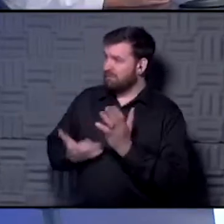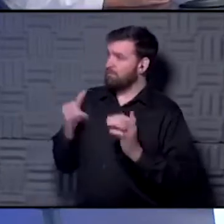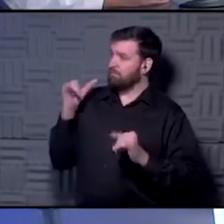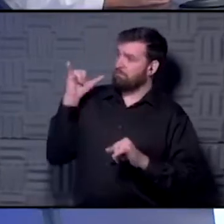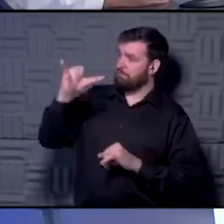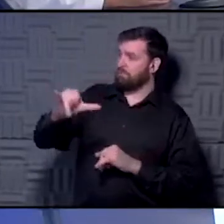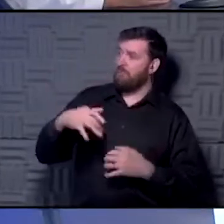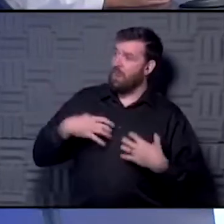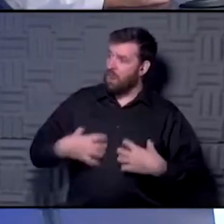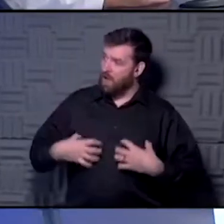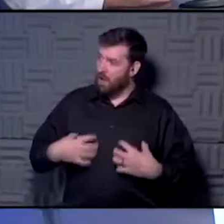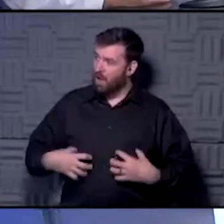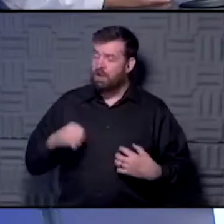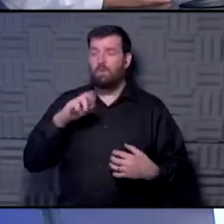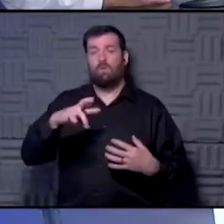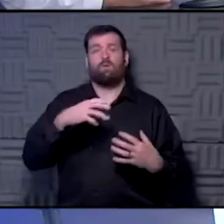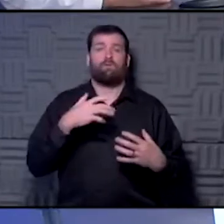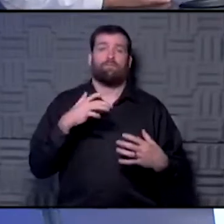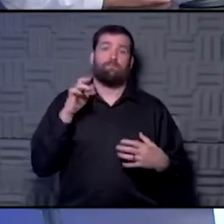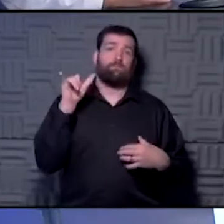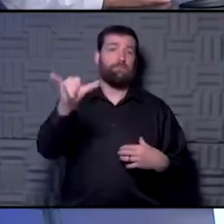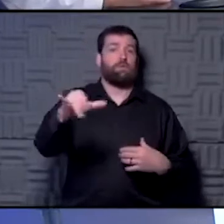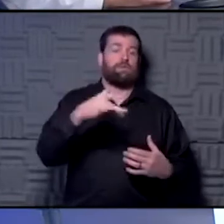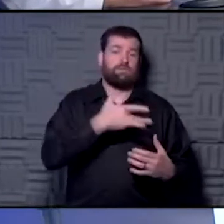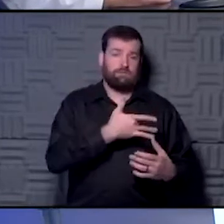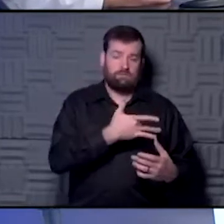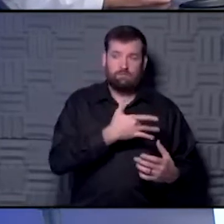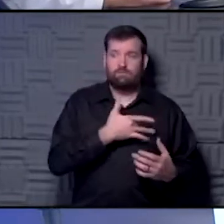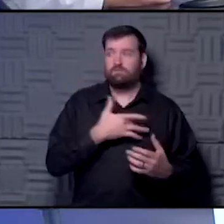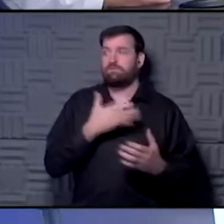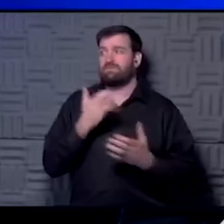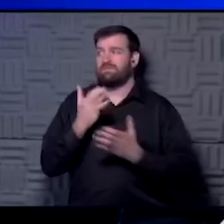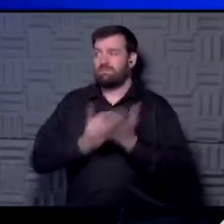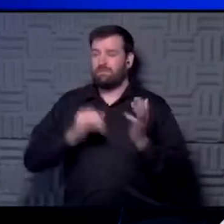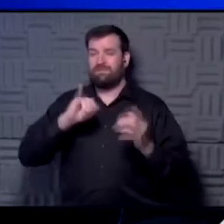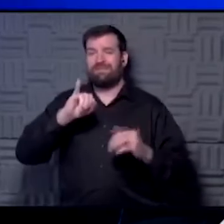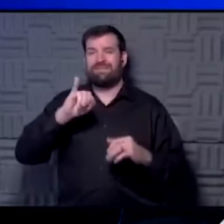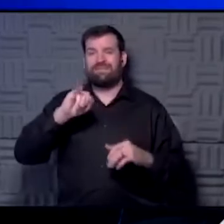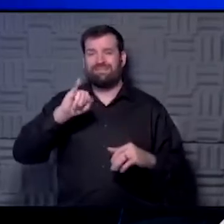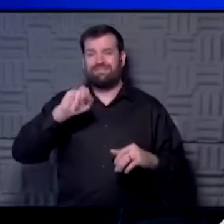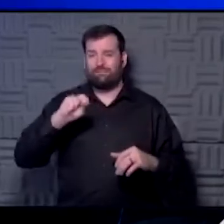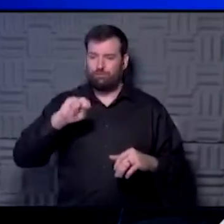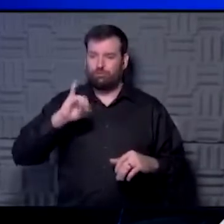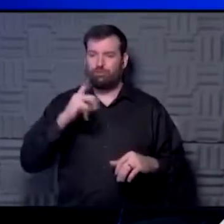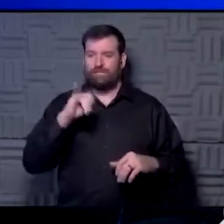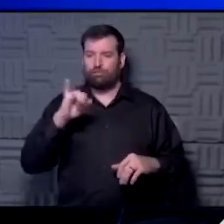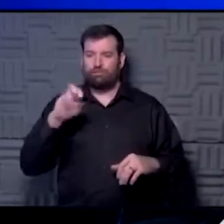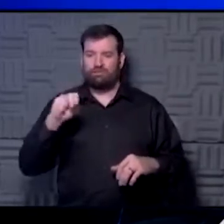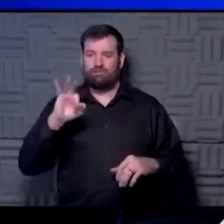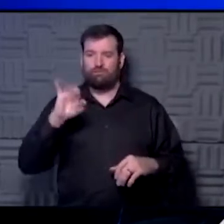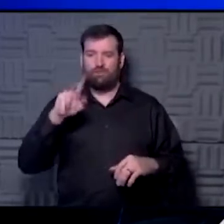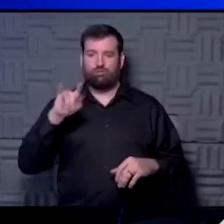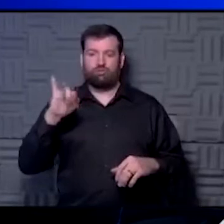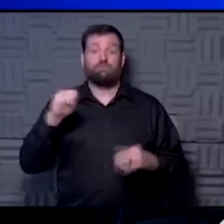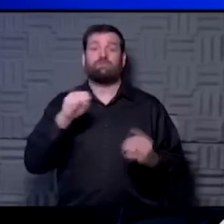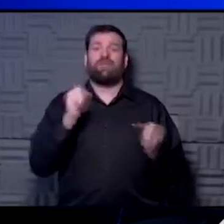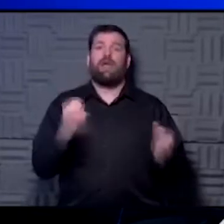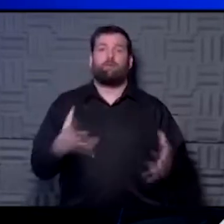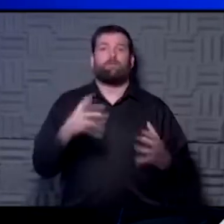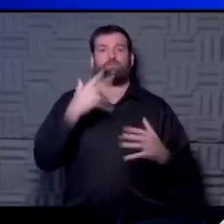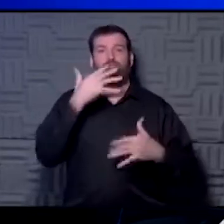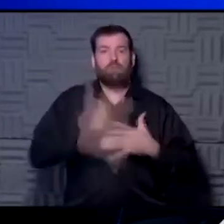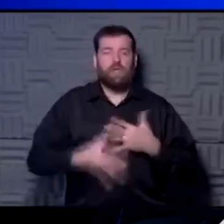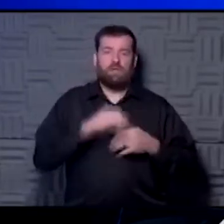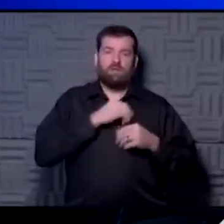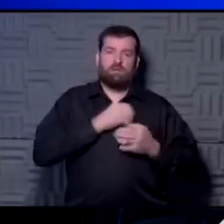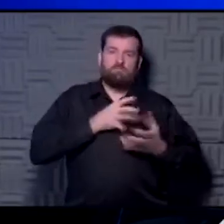and not recover, or permanent cardiac injury. We have people who have an ejection fraction, and that's how much blood your heart can pump out with each beat. Some of those folks